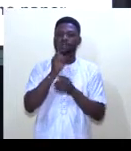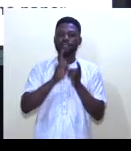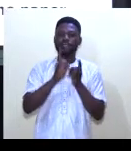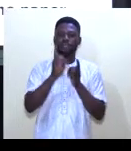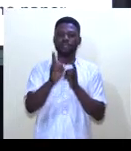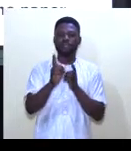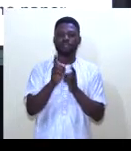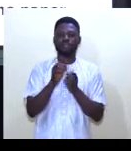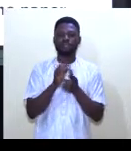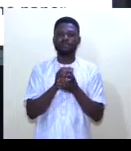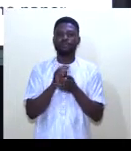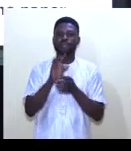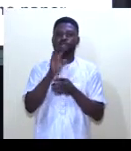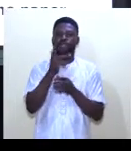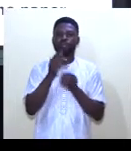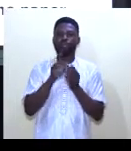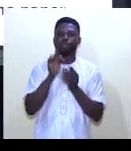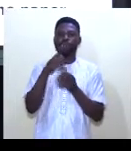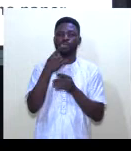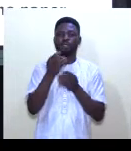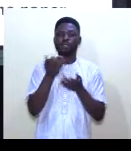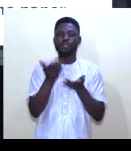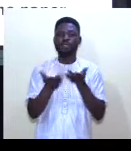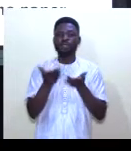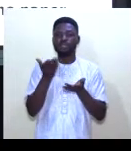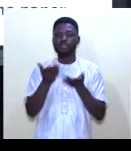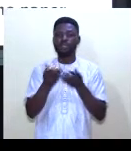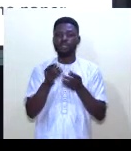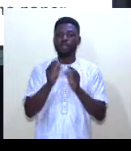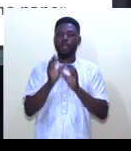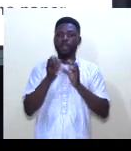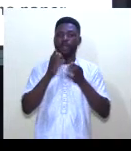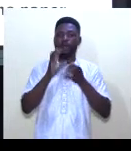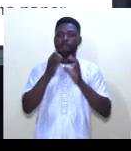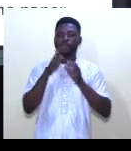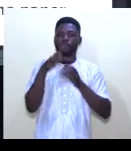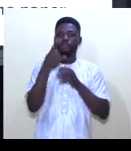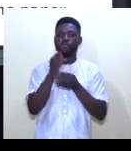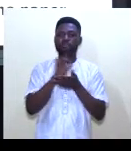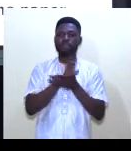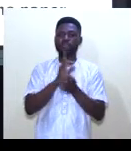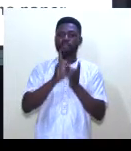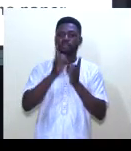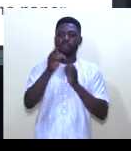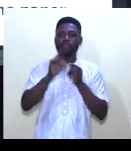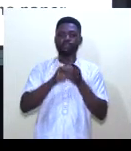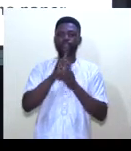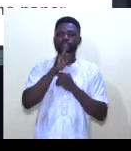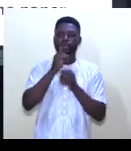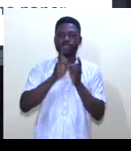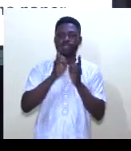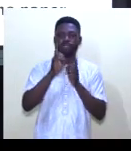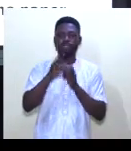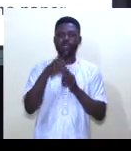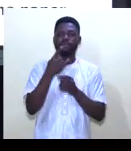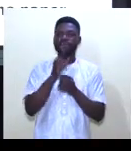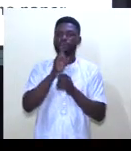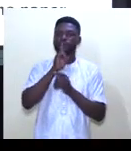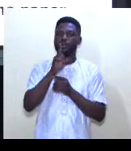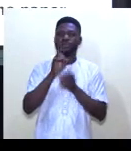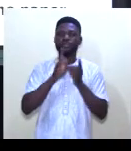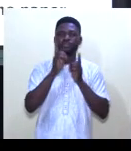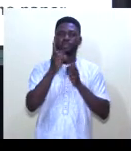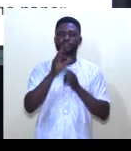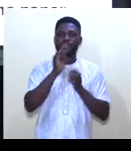the real distance. Third option, the scale compares the paper distance to the real distance. Last option, the